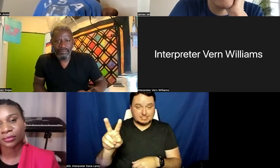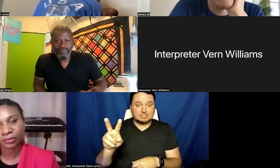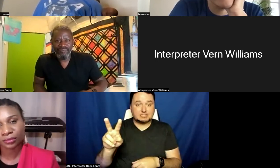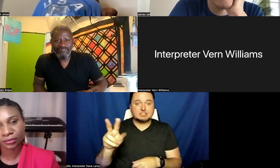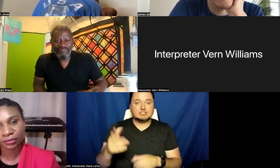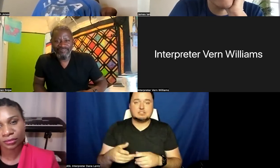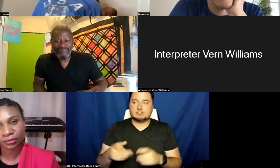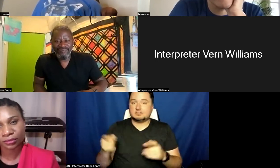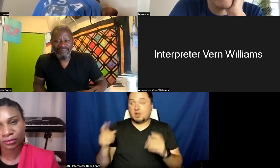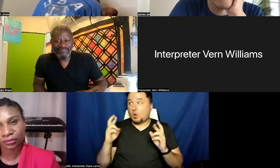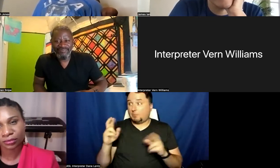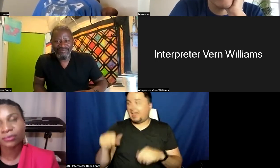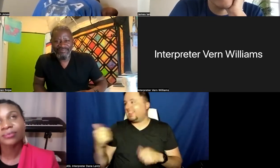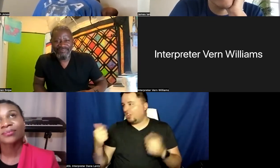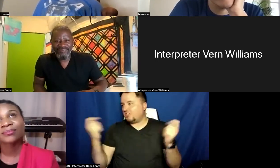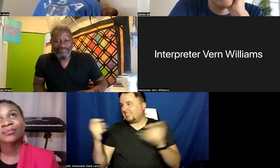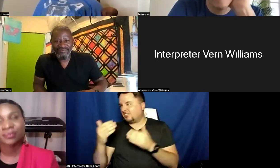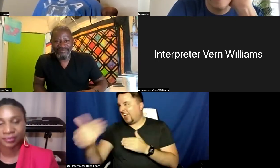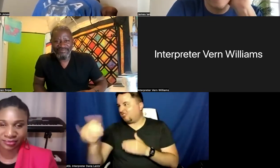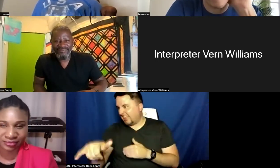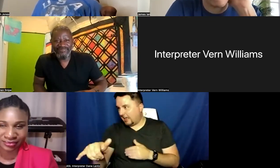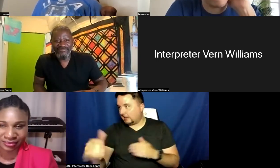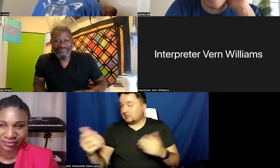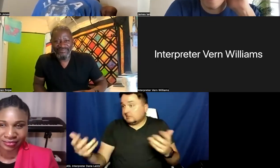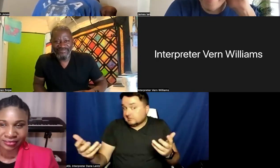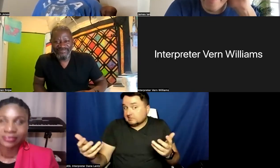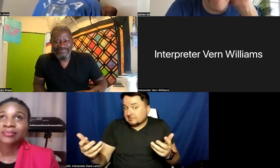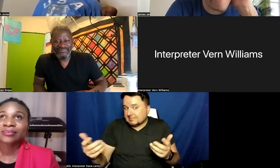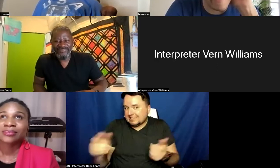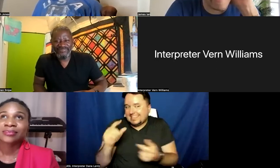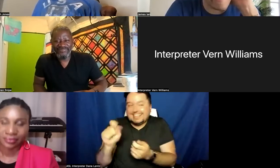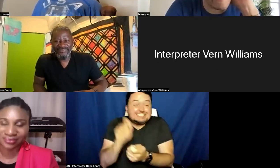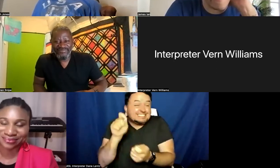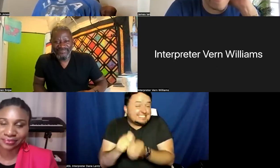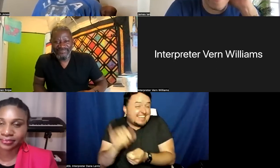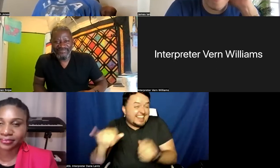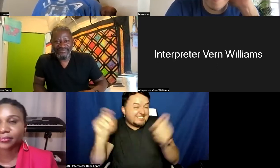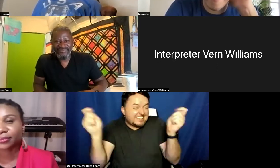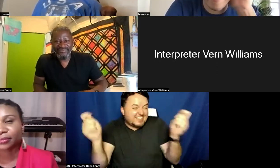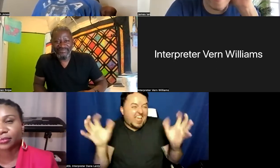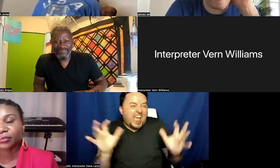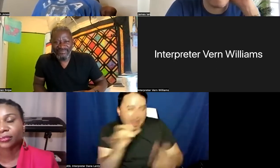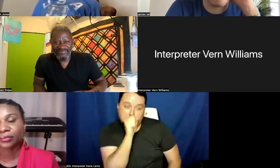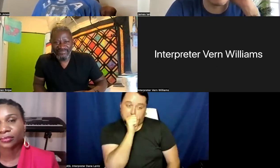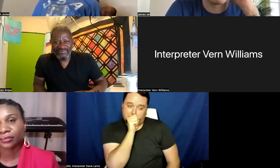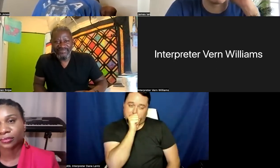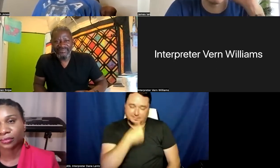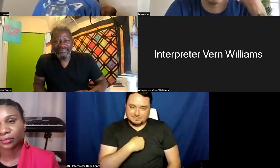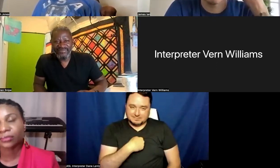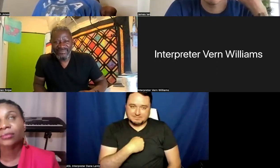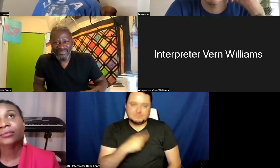Hopefully another festival after that. I can't say exactly what that festival is just yet. We will see when